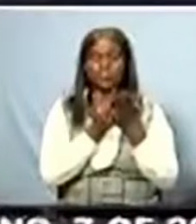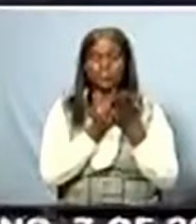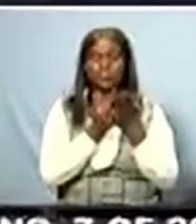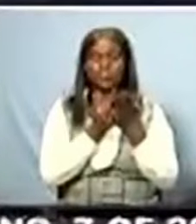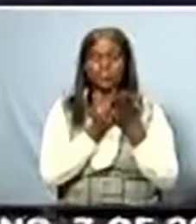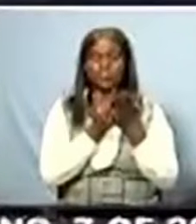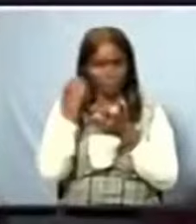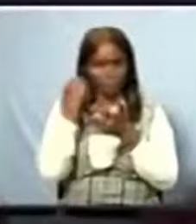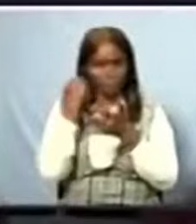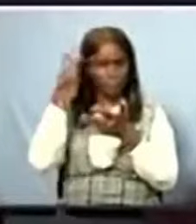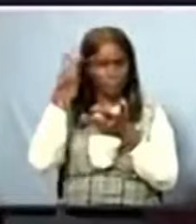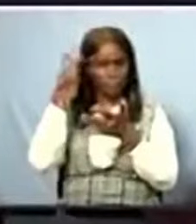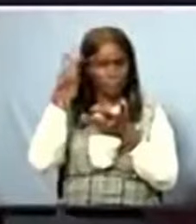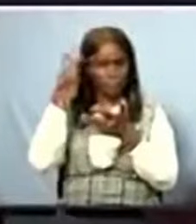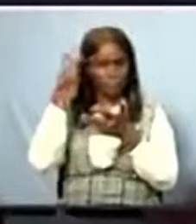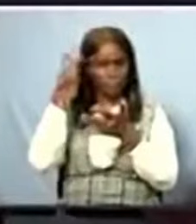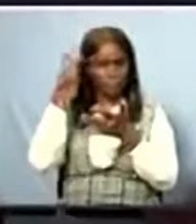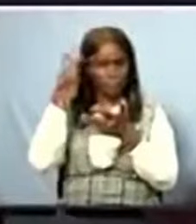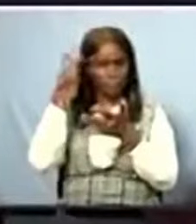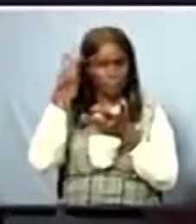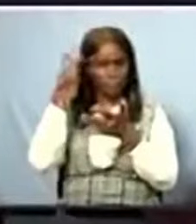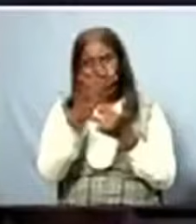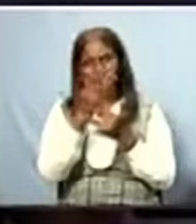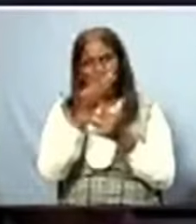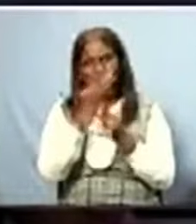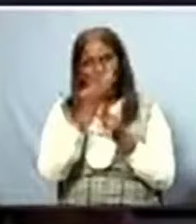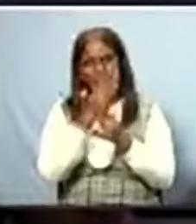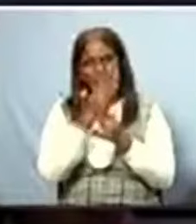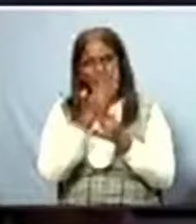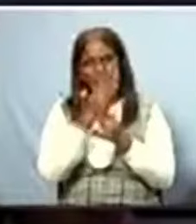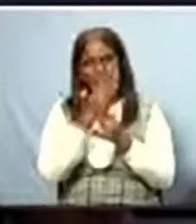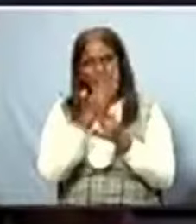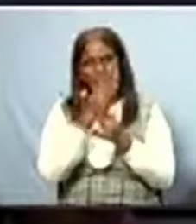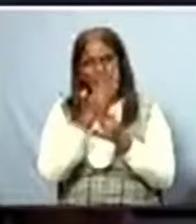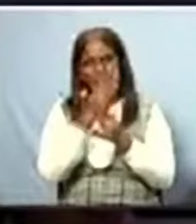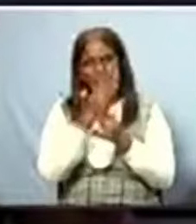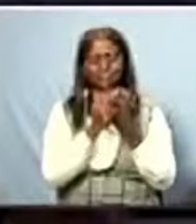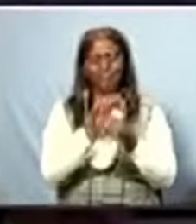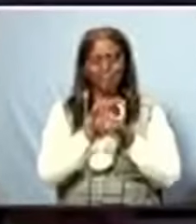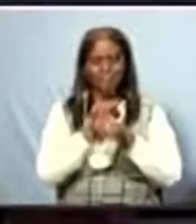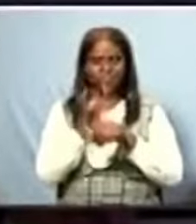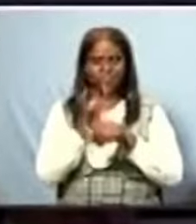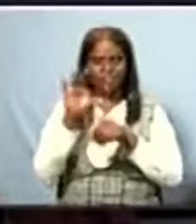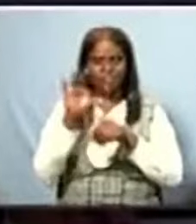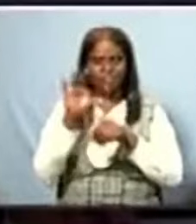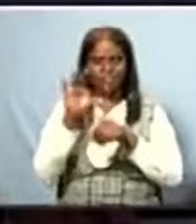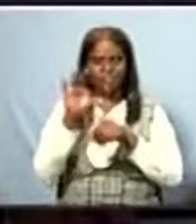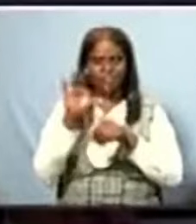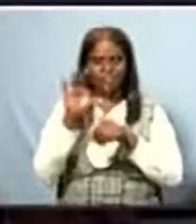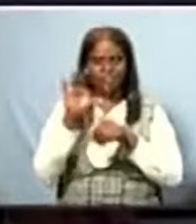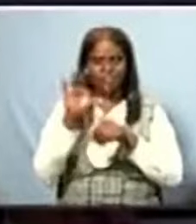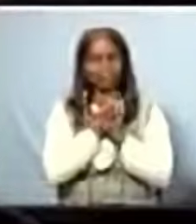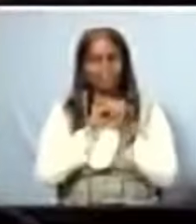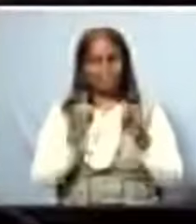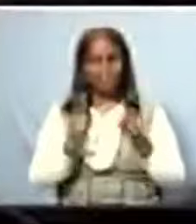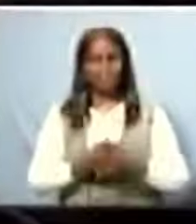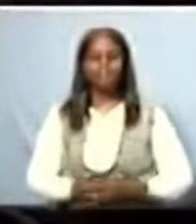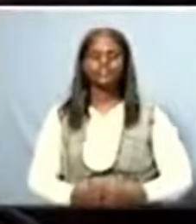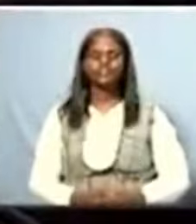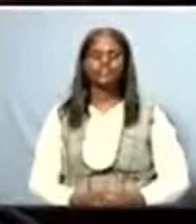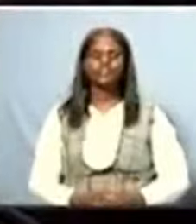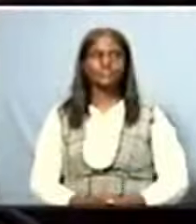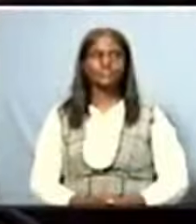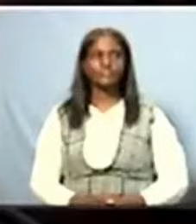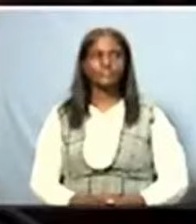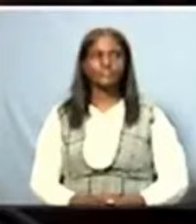how the party would know their share before submitting the list, I invite Commission Secretary to address it.